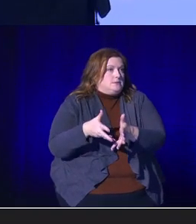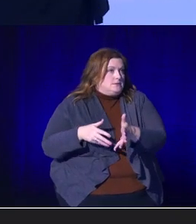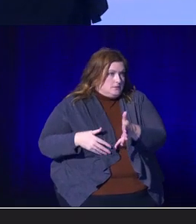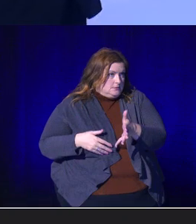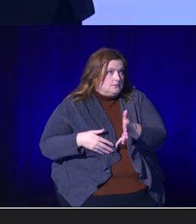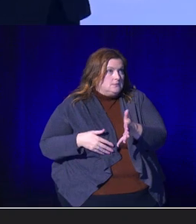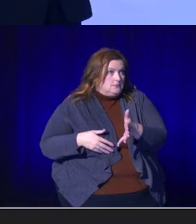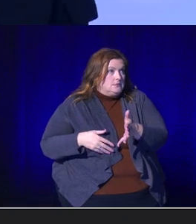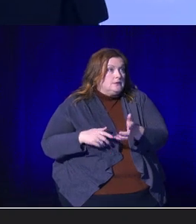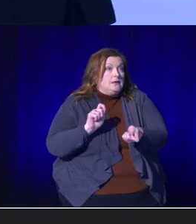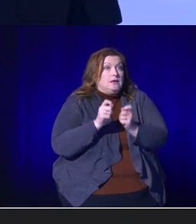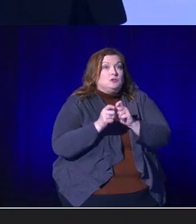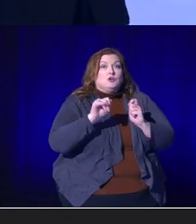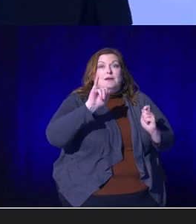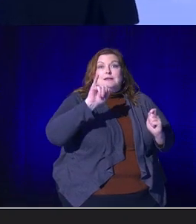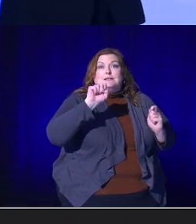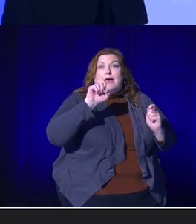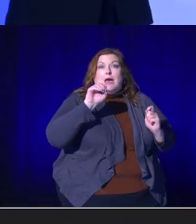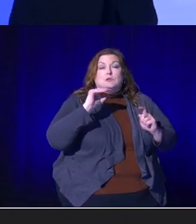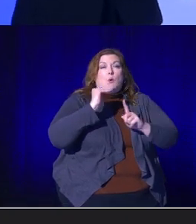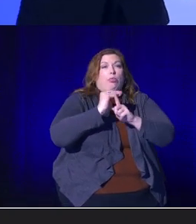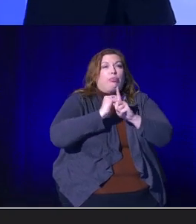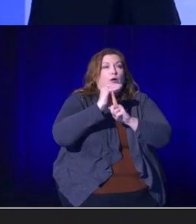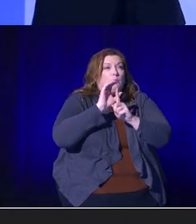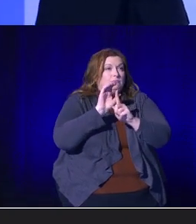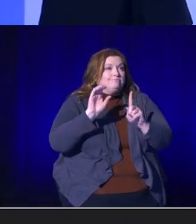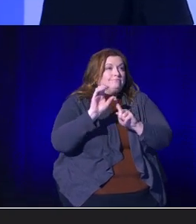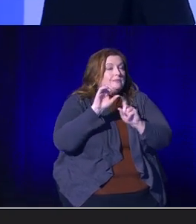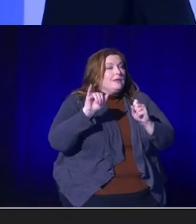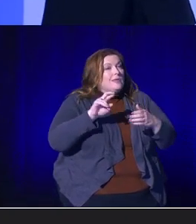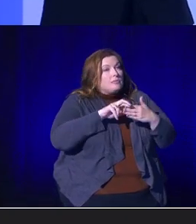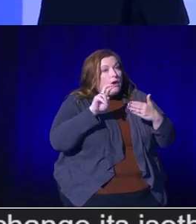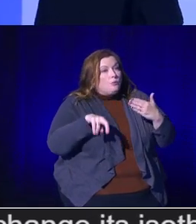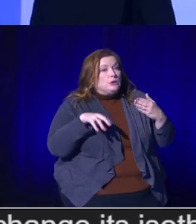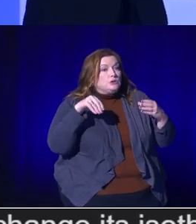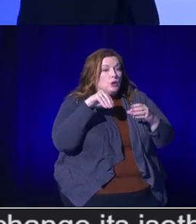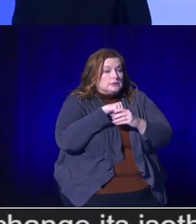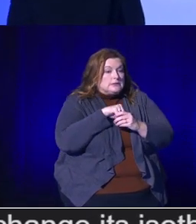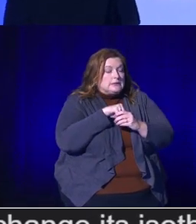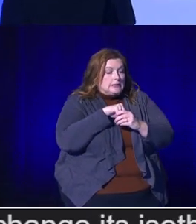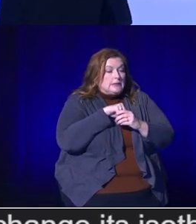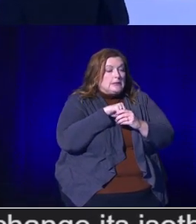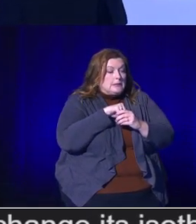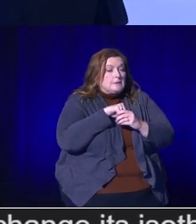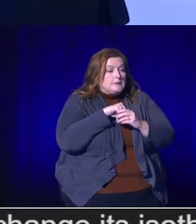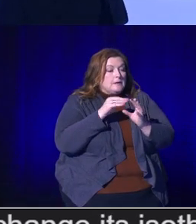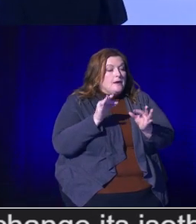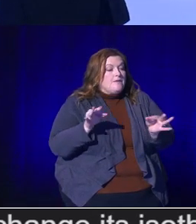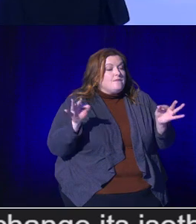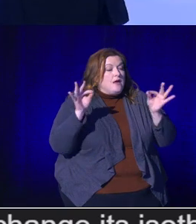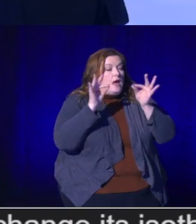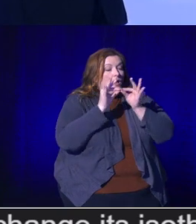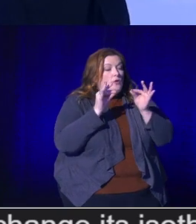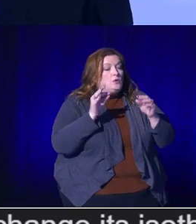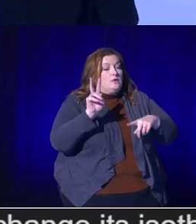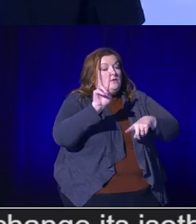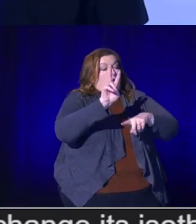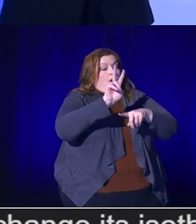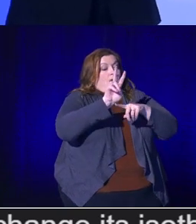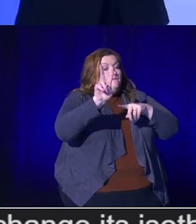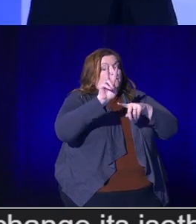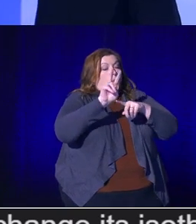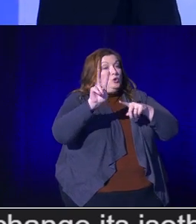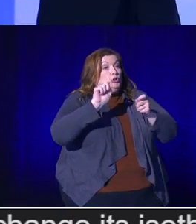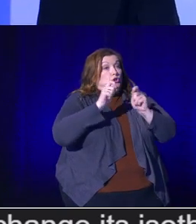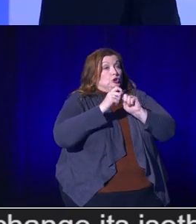its isothermal condition. And that results in a value of voltage change with respect